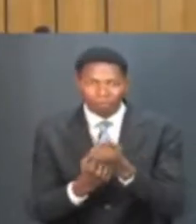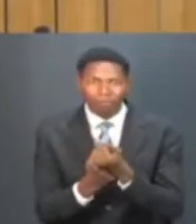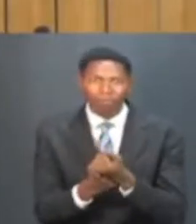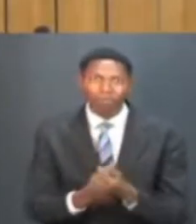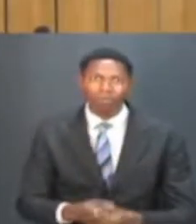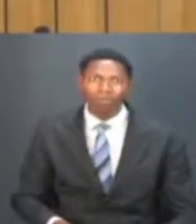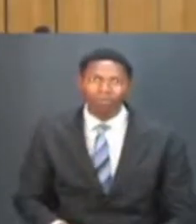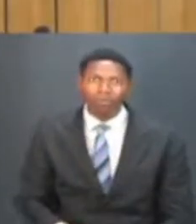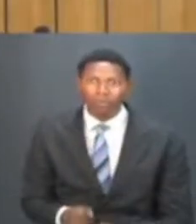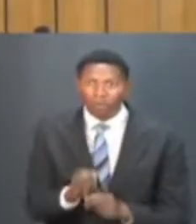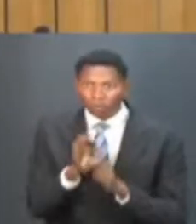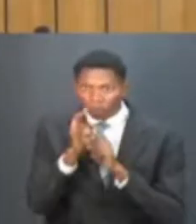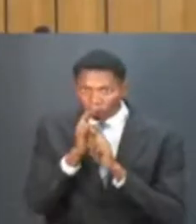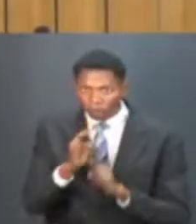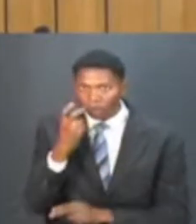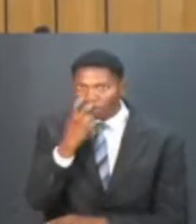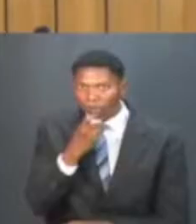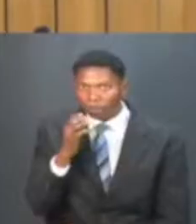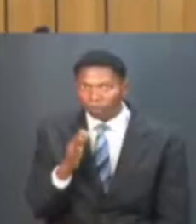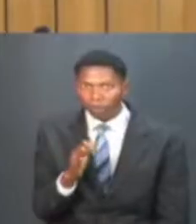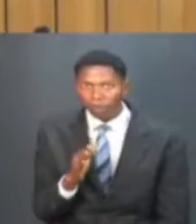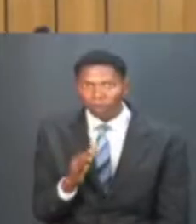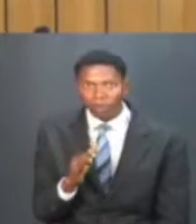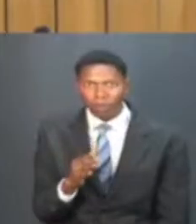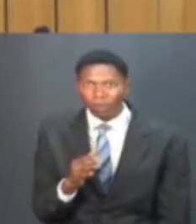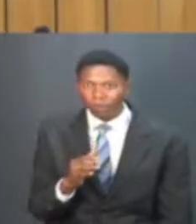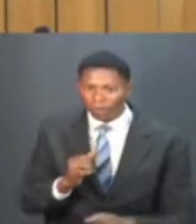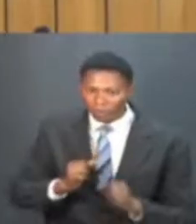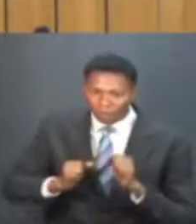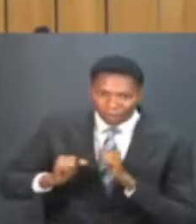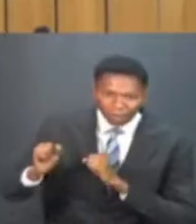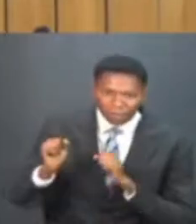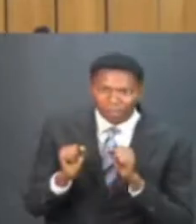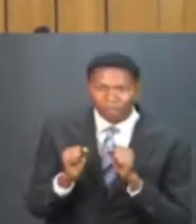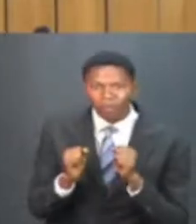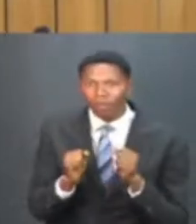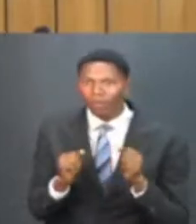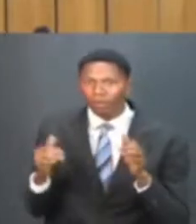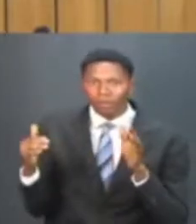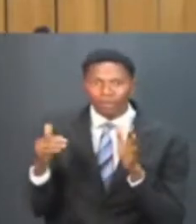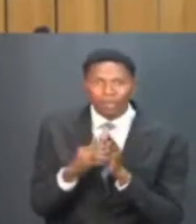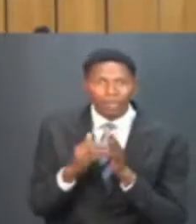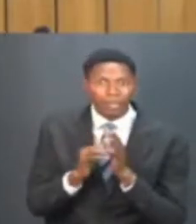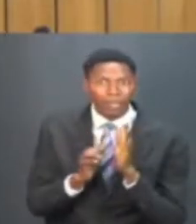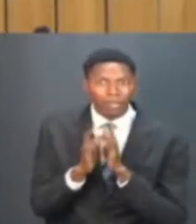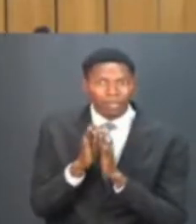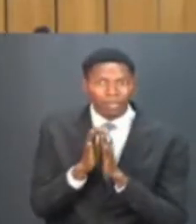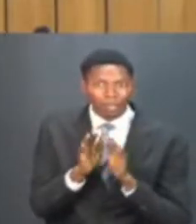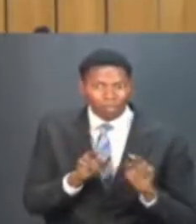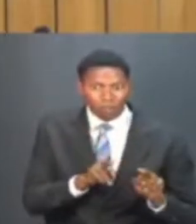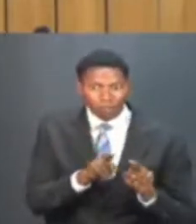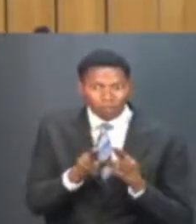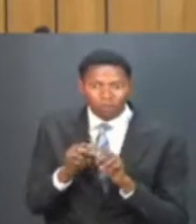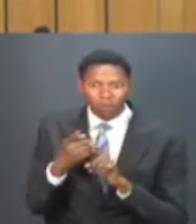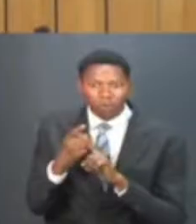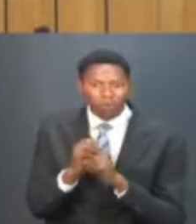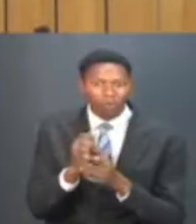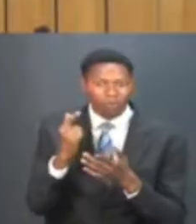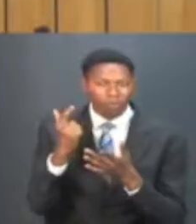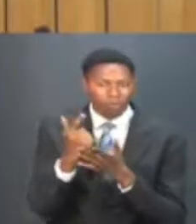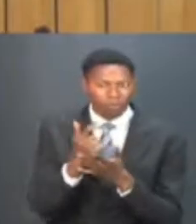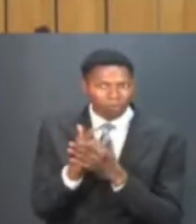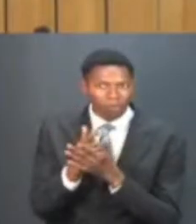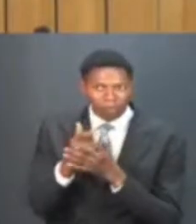Right Honorable Speaker, the fight against cancer requires unity from government, parliament, civil